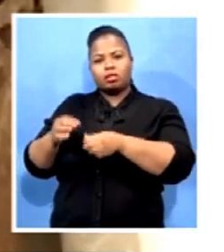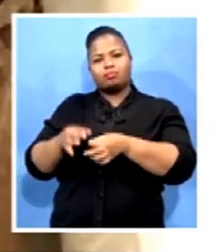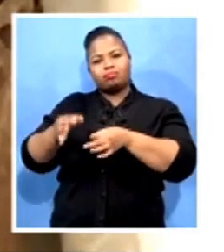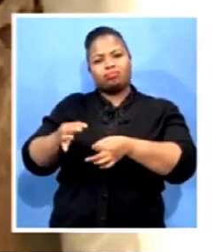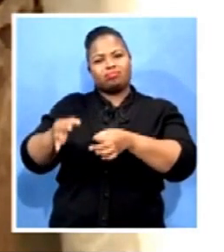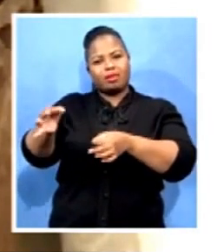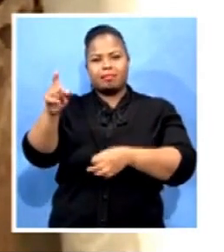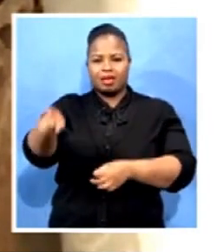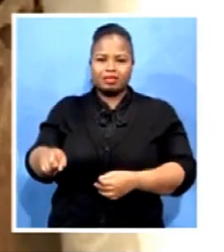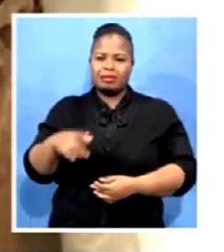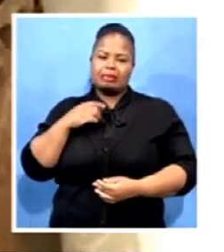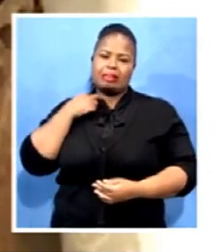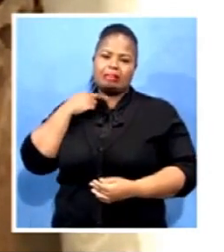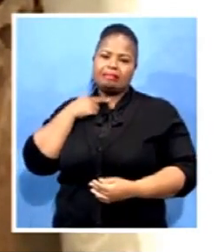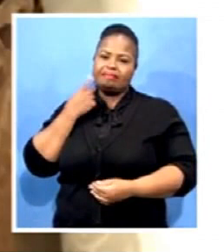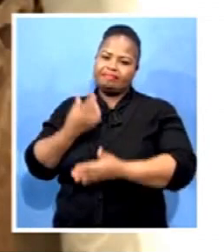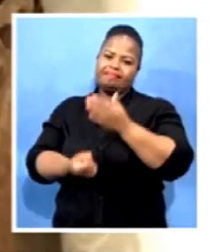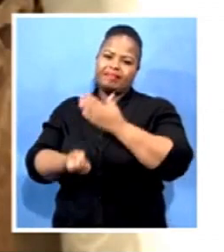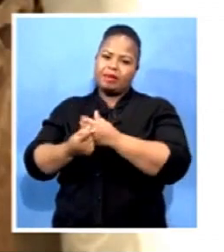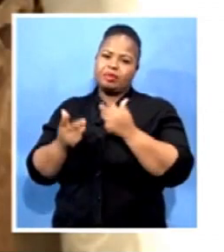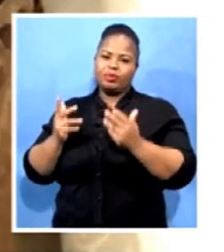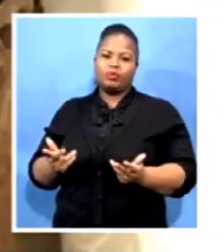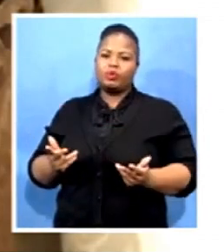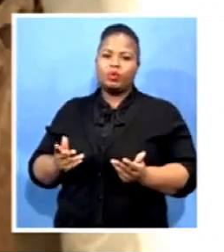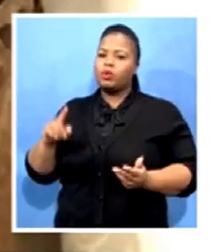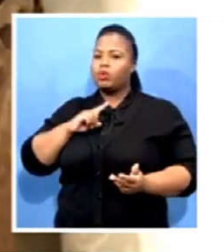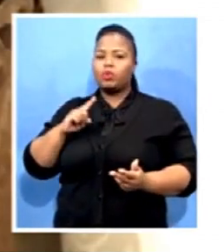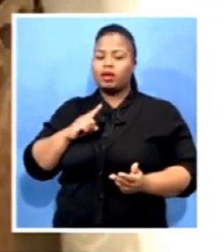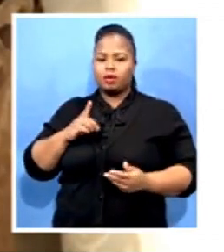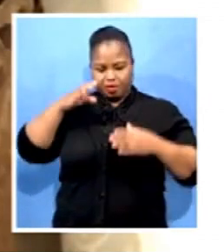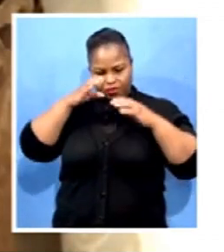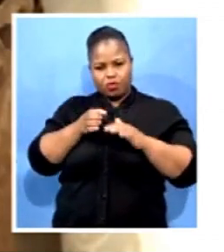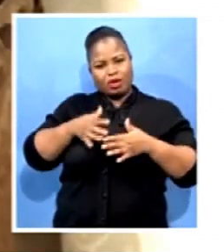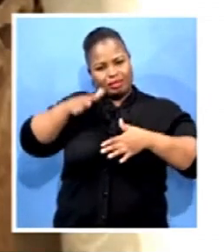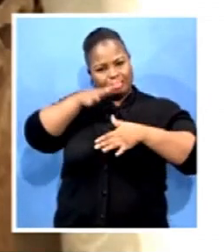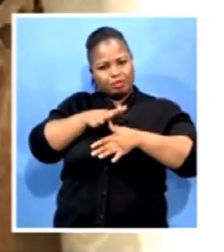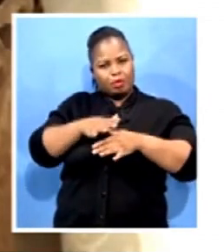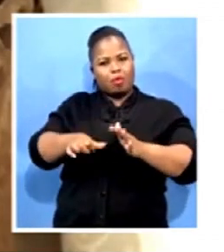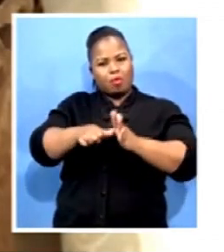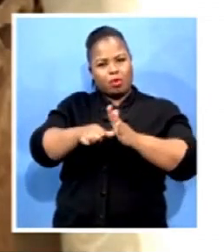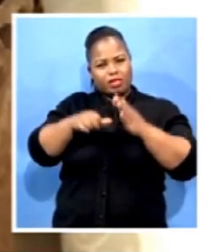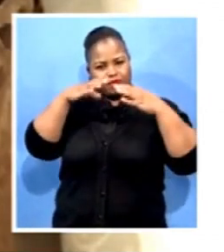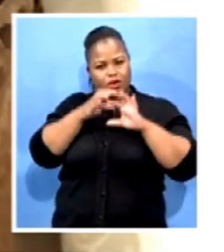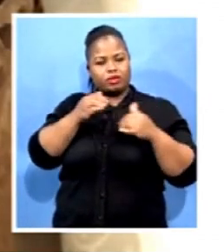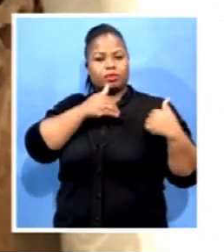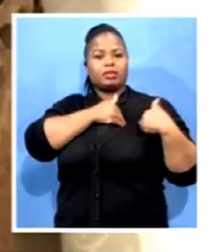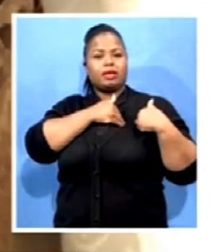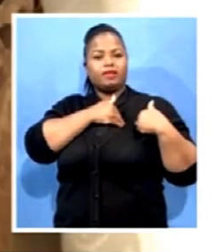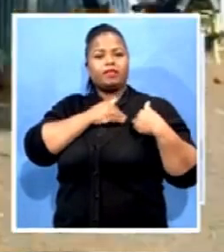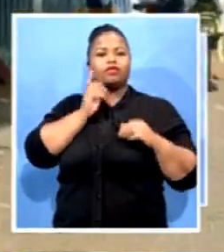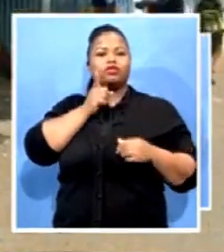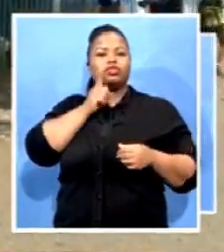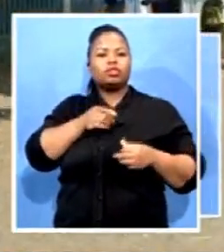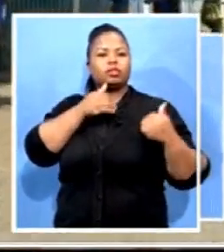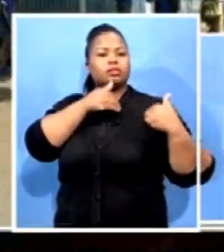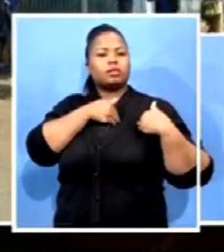that we don't compromise the safety of educators as well as our learners. Yeah, you would agree with me when we say